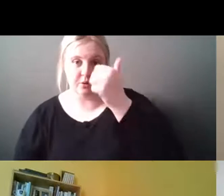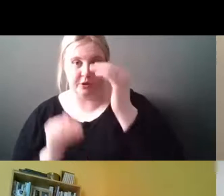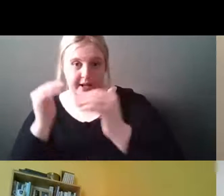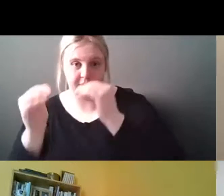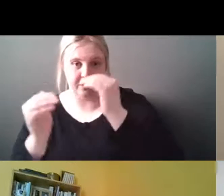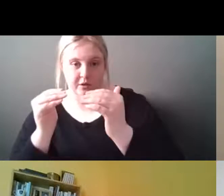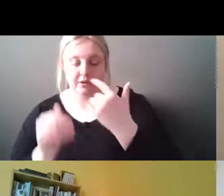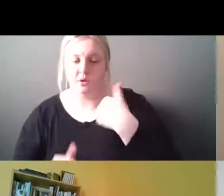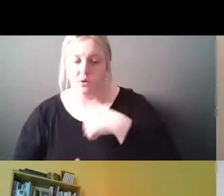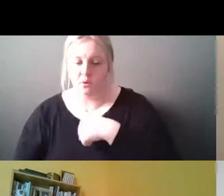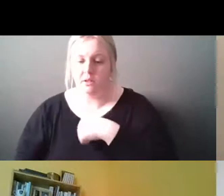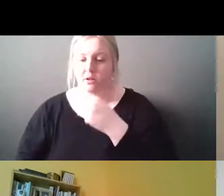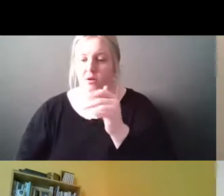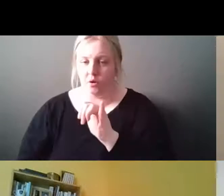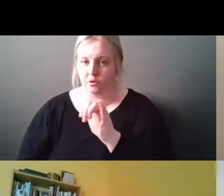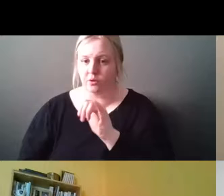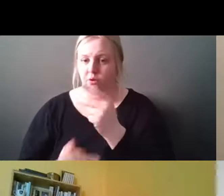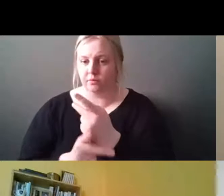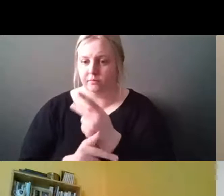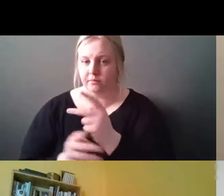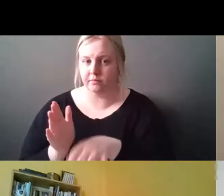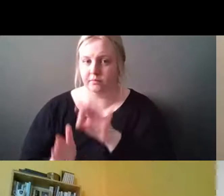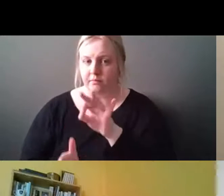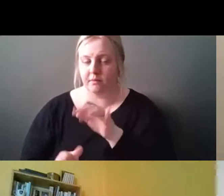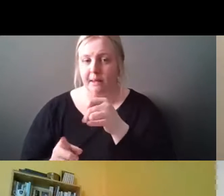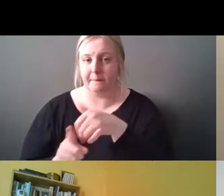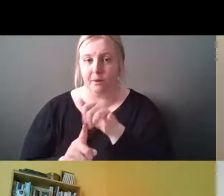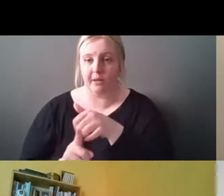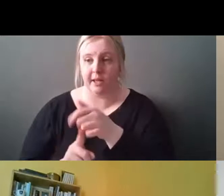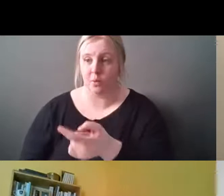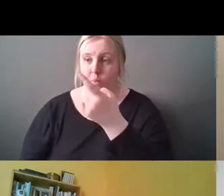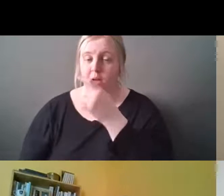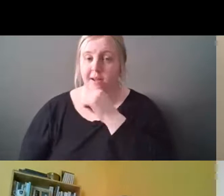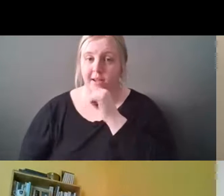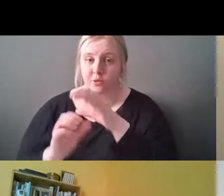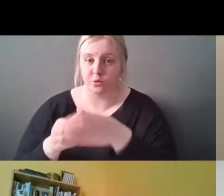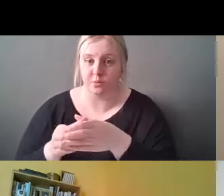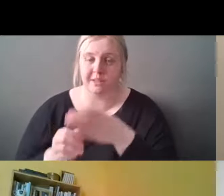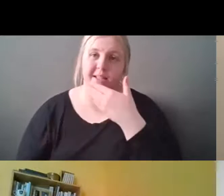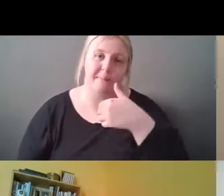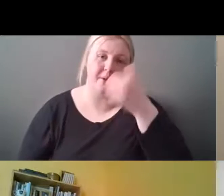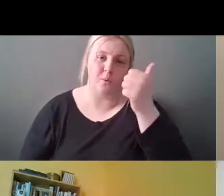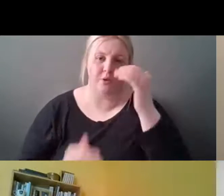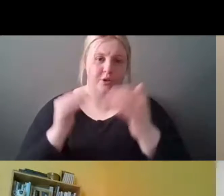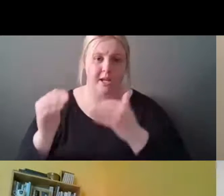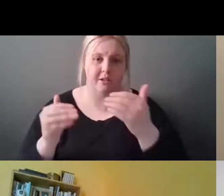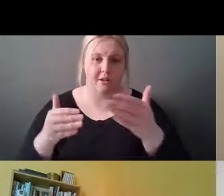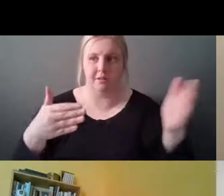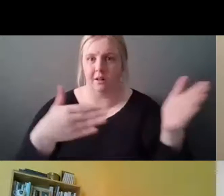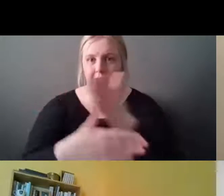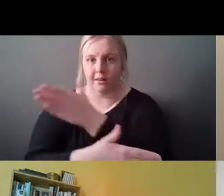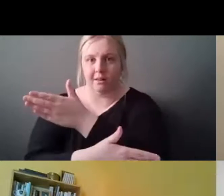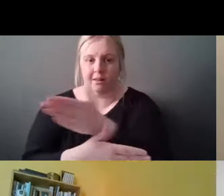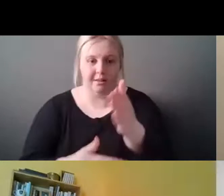did find bullying one age group, because older adults is a huge group,